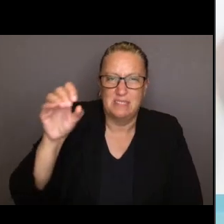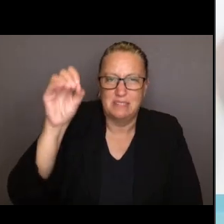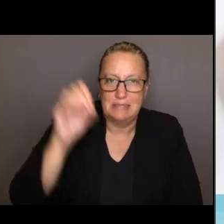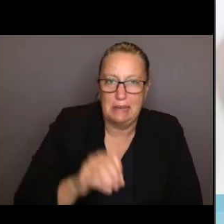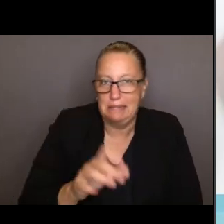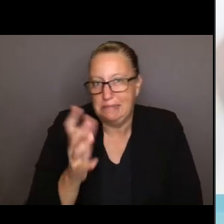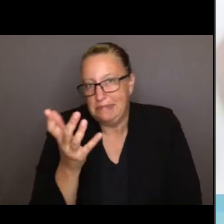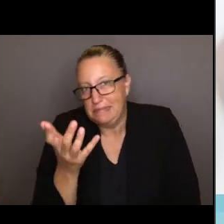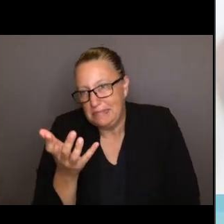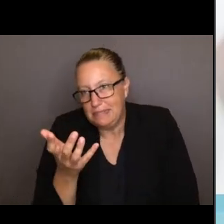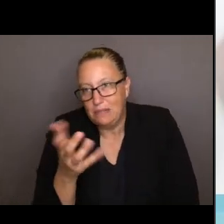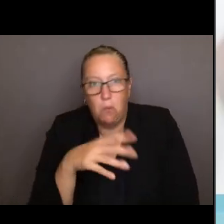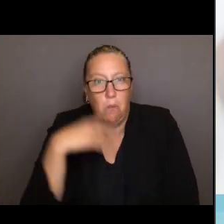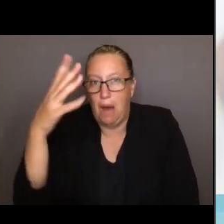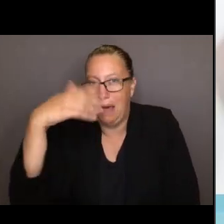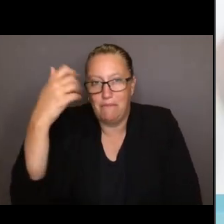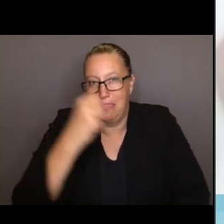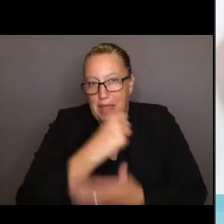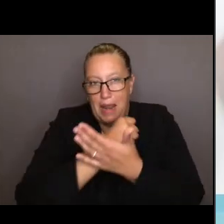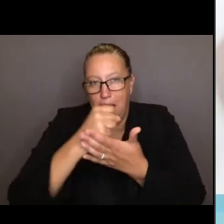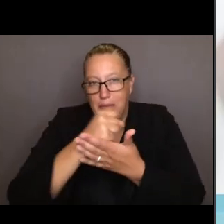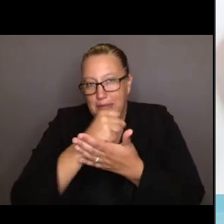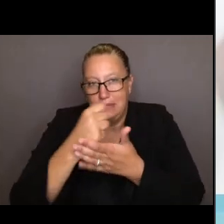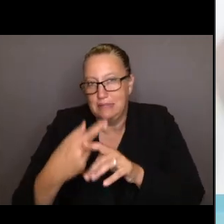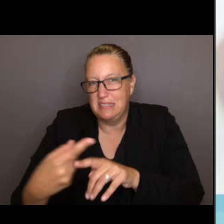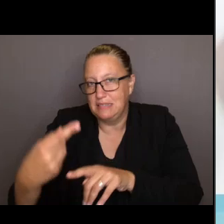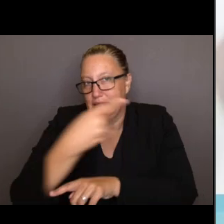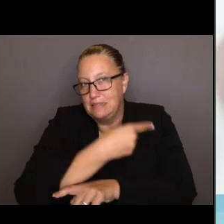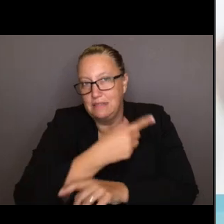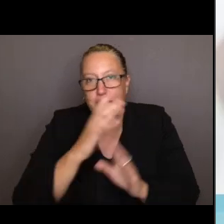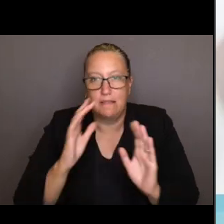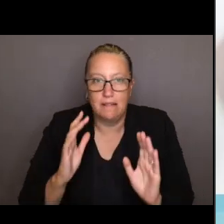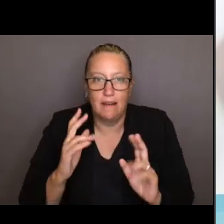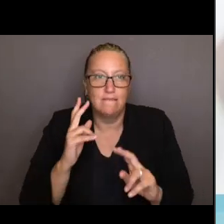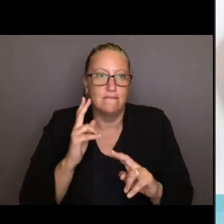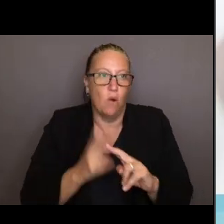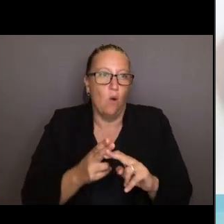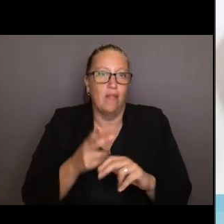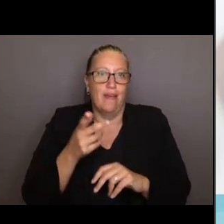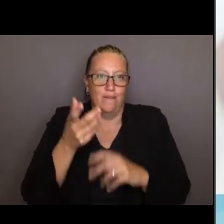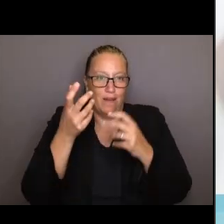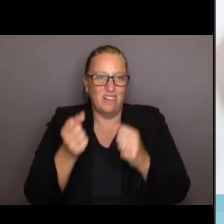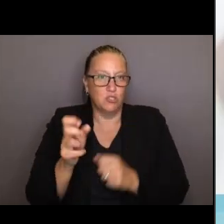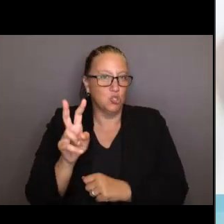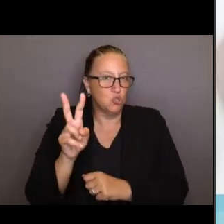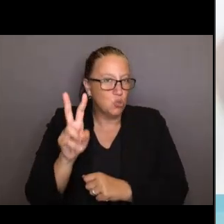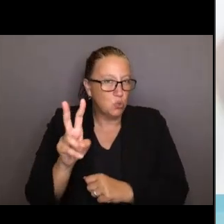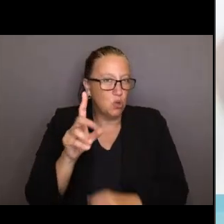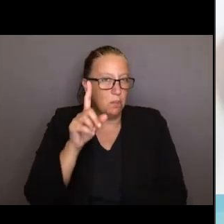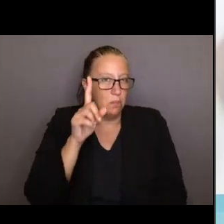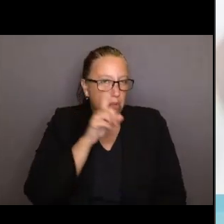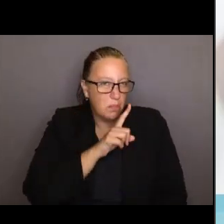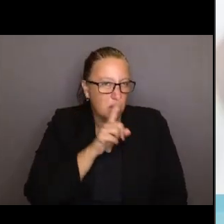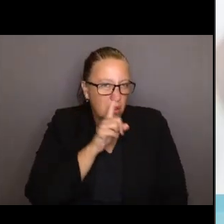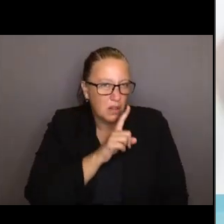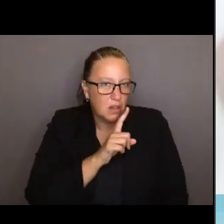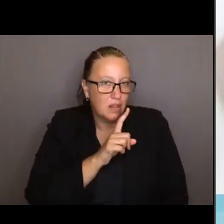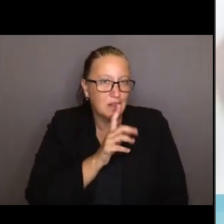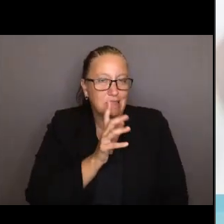point whatever it is that comes back in the DNA test. Yes. For there to be two people